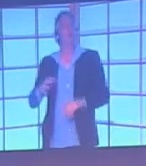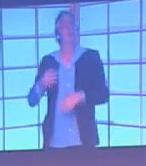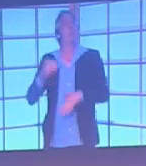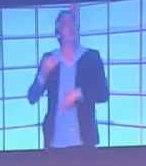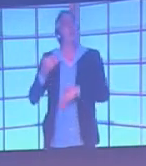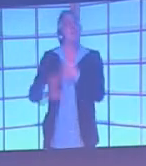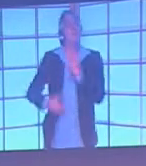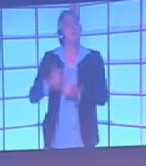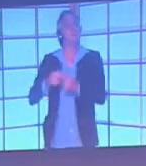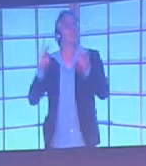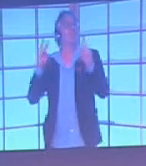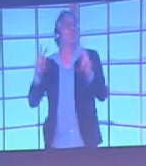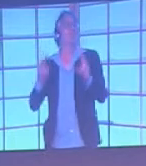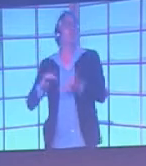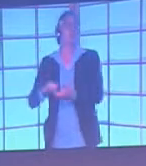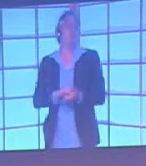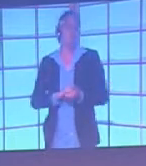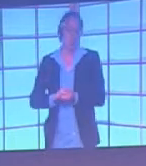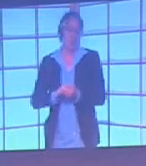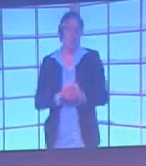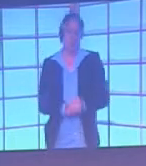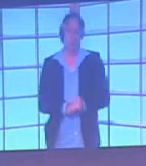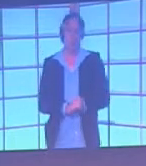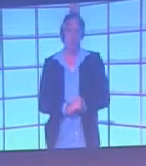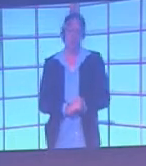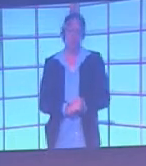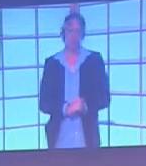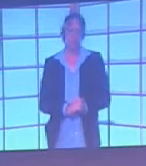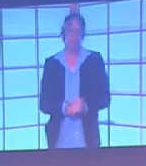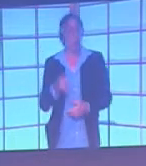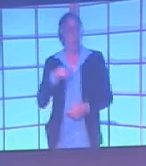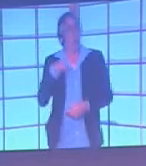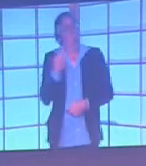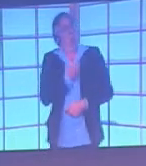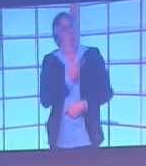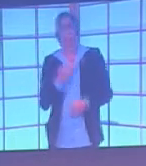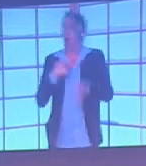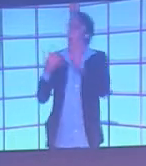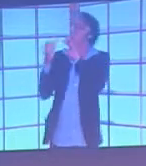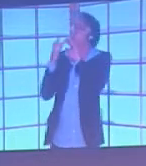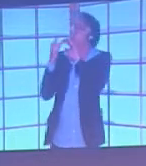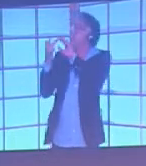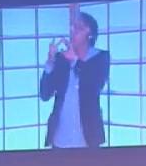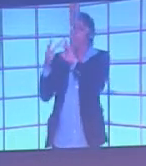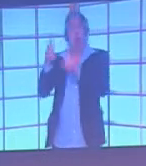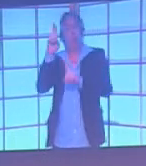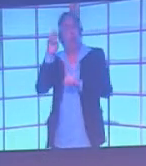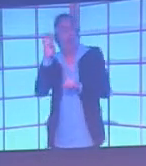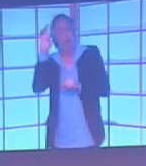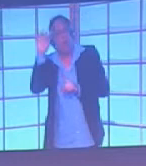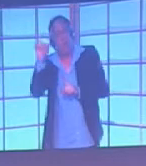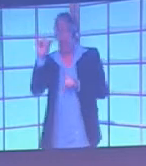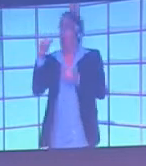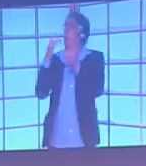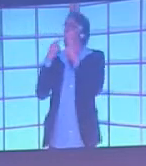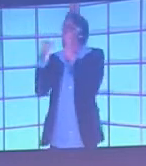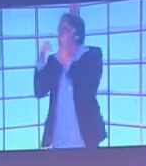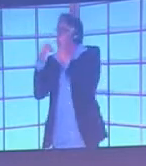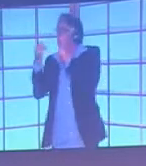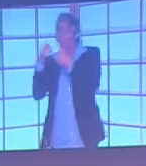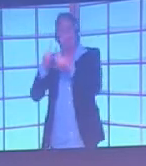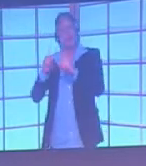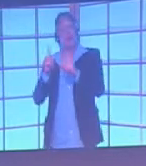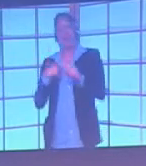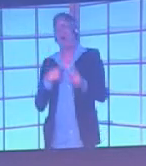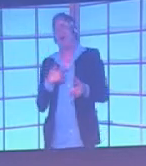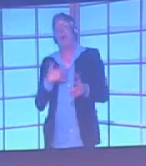other stuff we're doing with UEFA and best practice and so on. This is the bit that will change it in every country. I